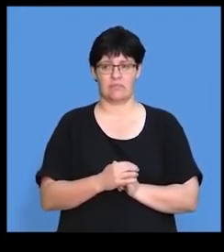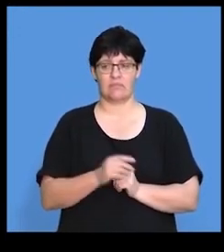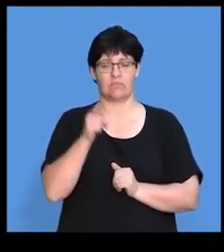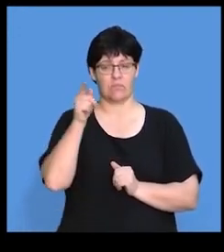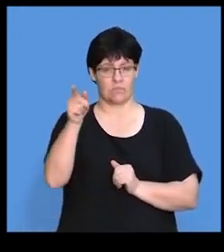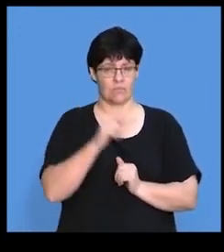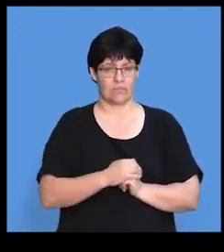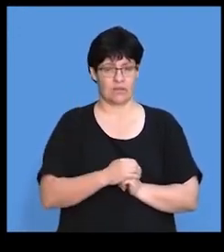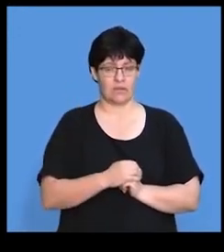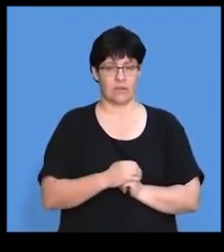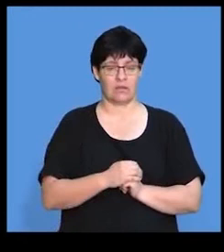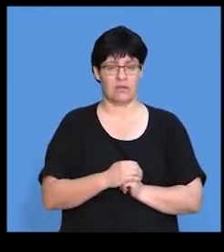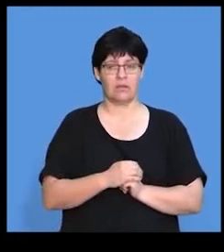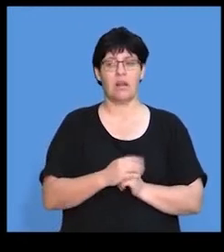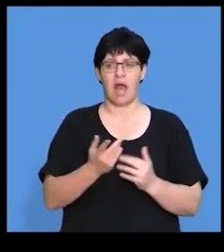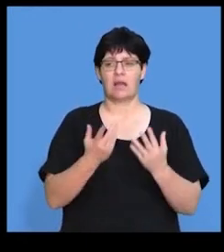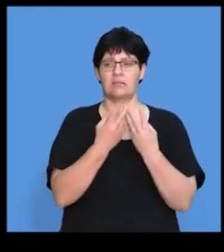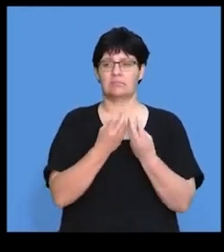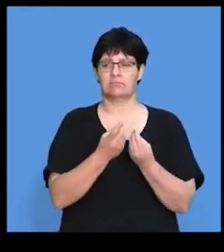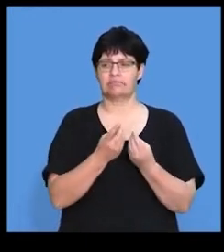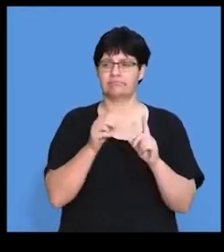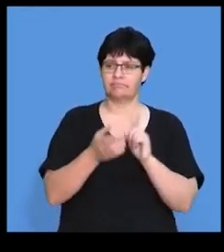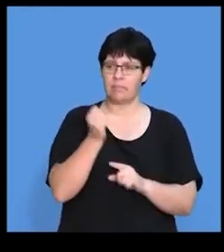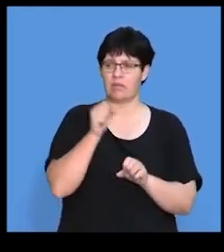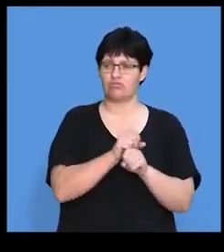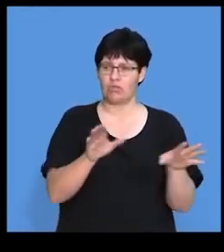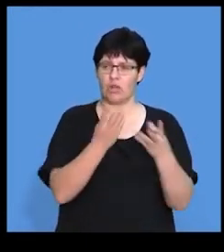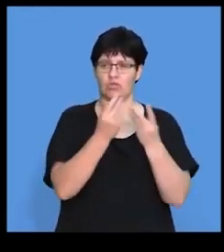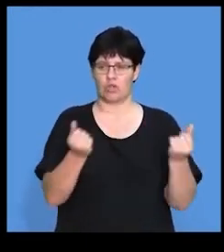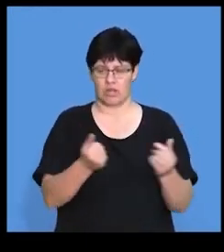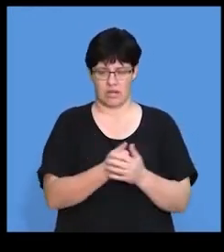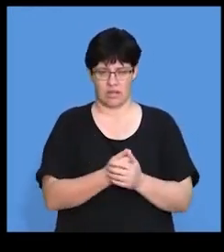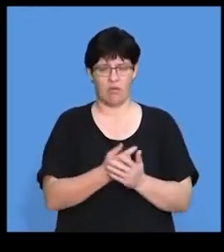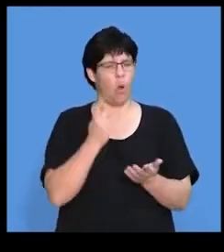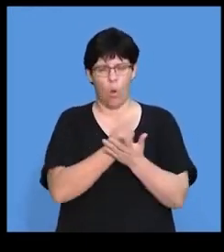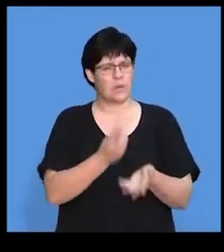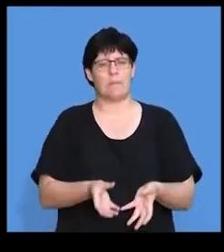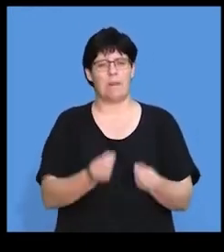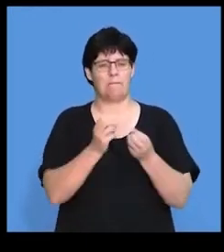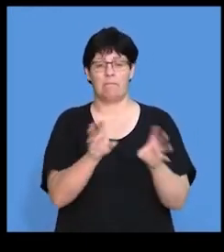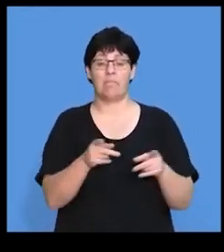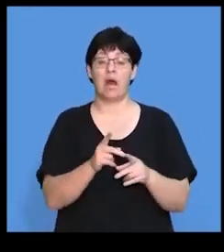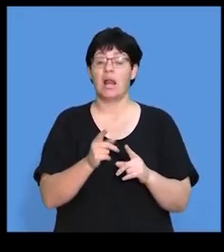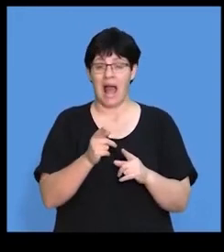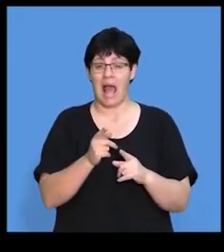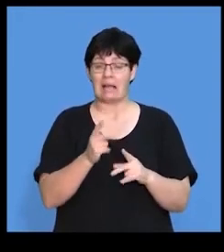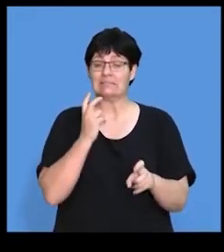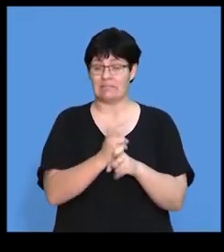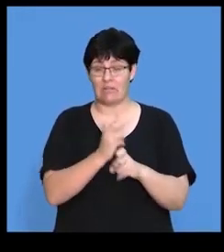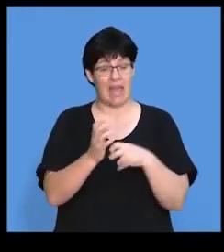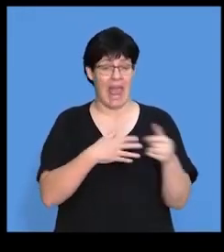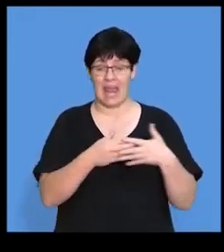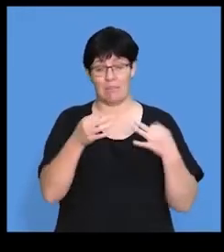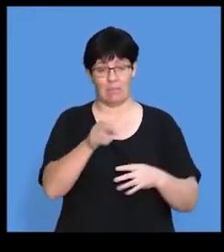Okay, let's move on to a general solution equation. You will always get a general solution trig equation in any